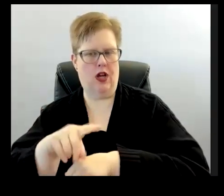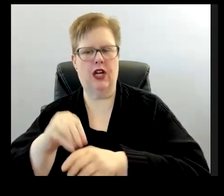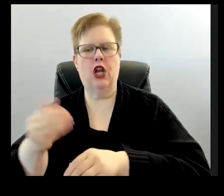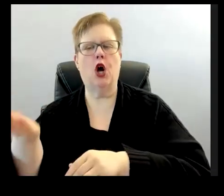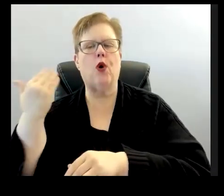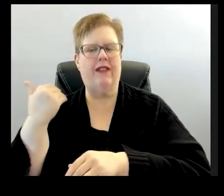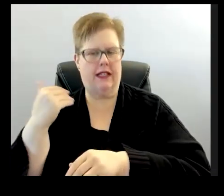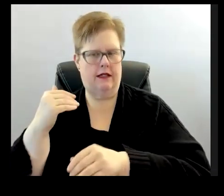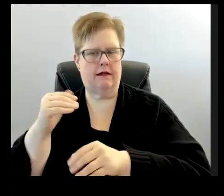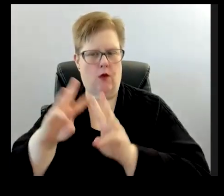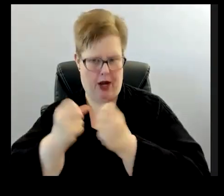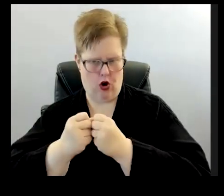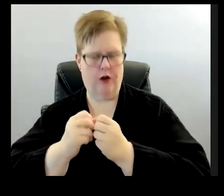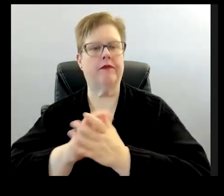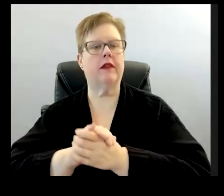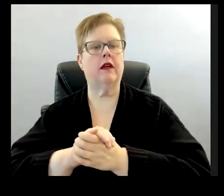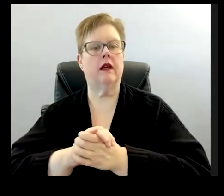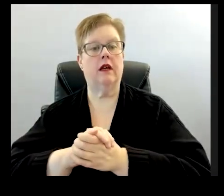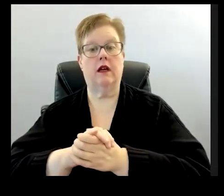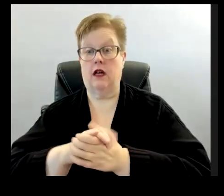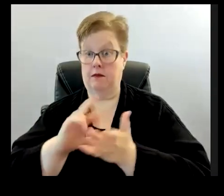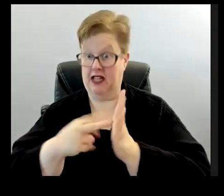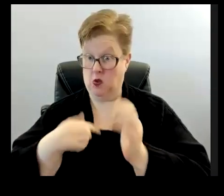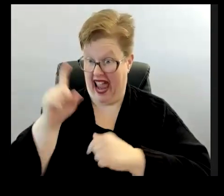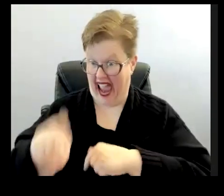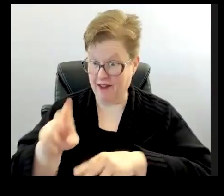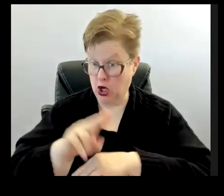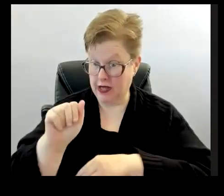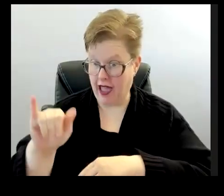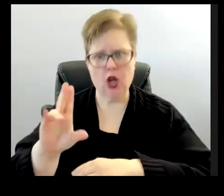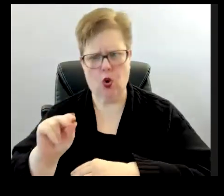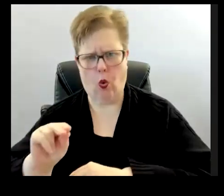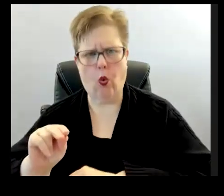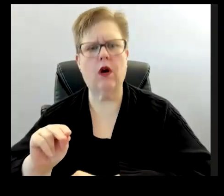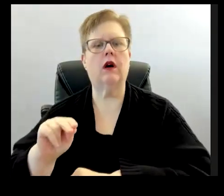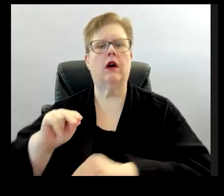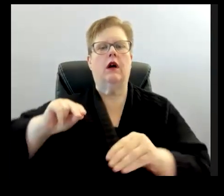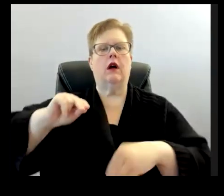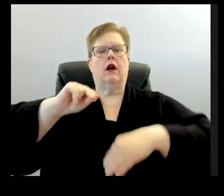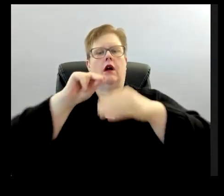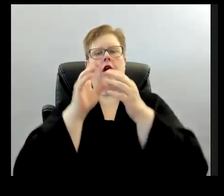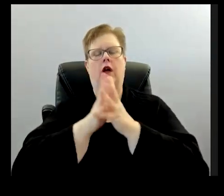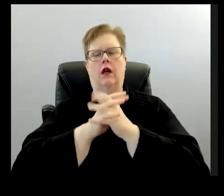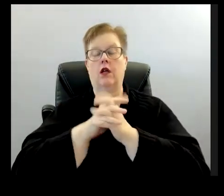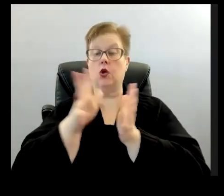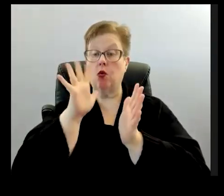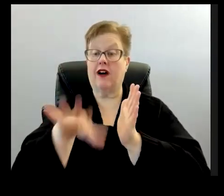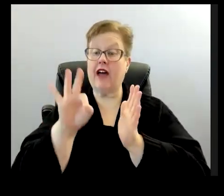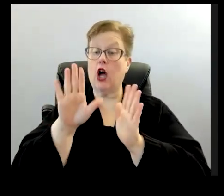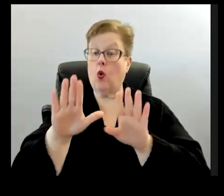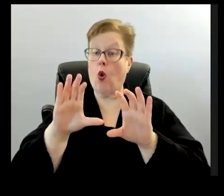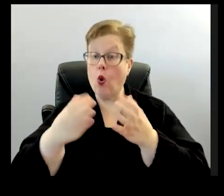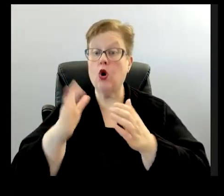previous webinar. The question of, does this mean we have to use AI? The answer is no. And in fact, you will find that your